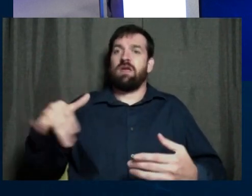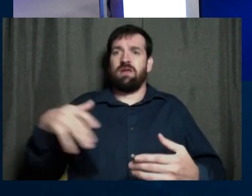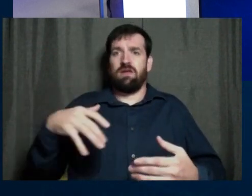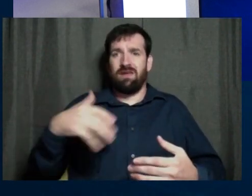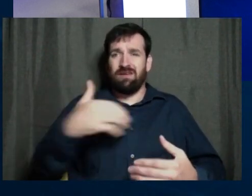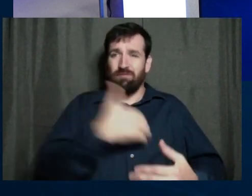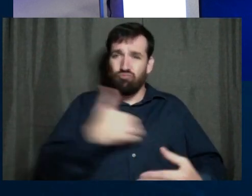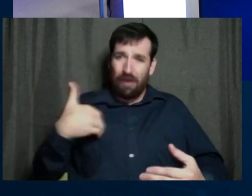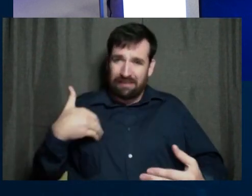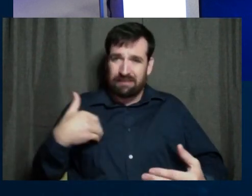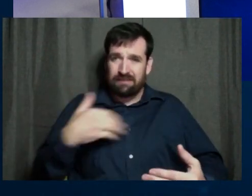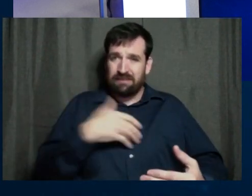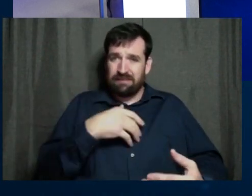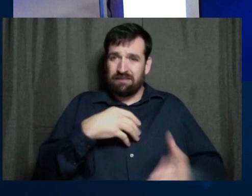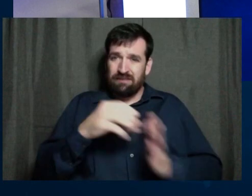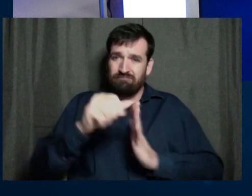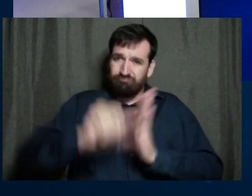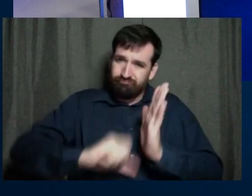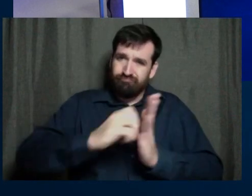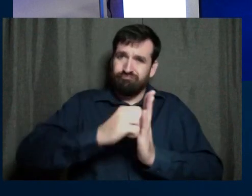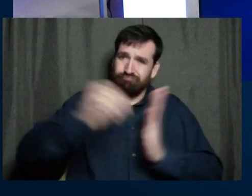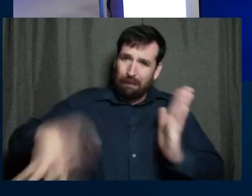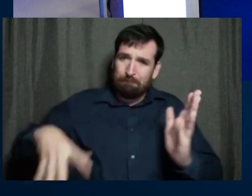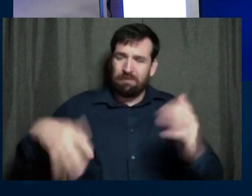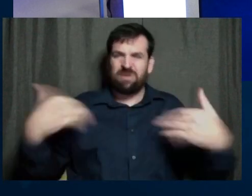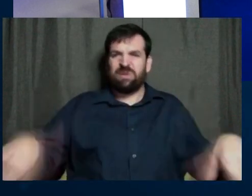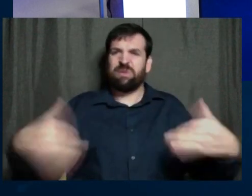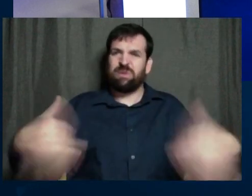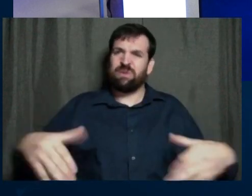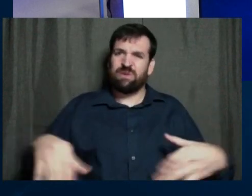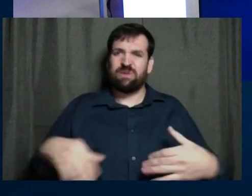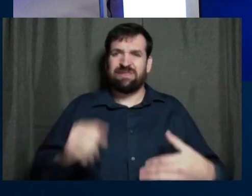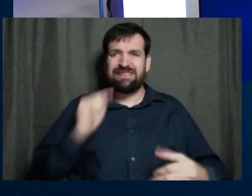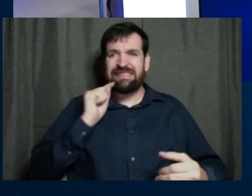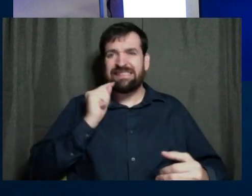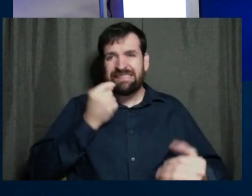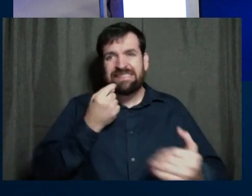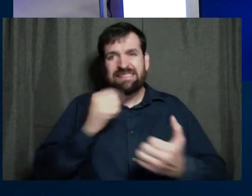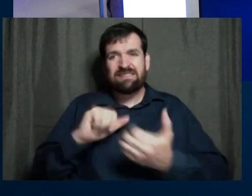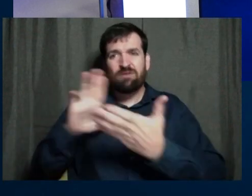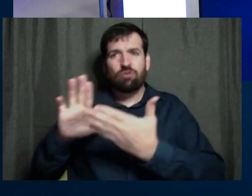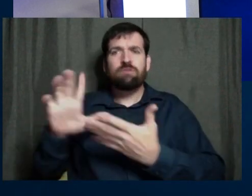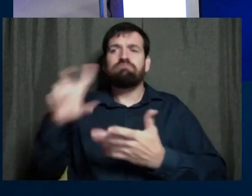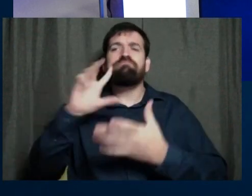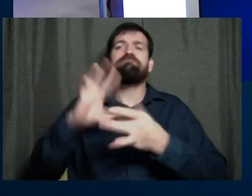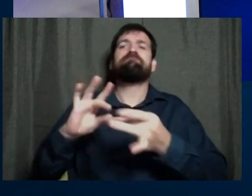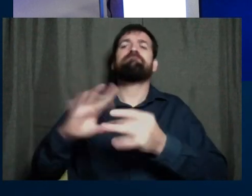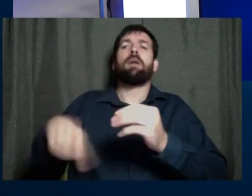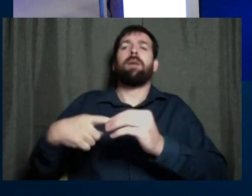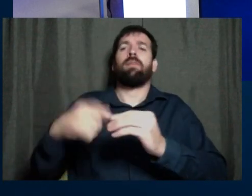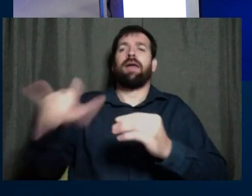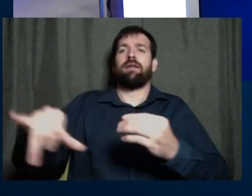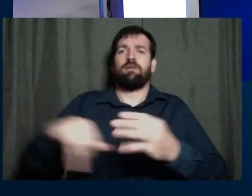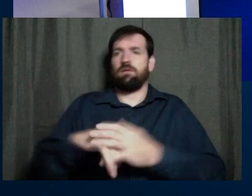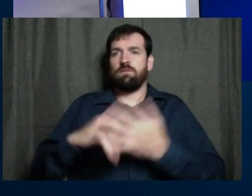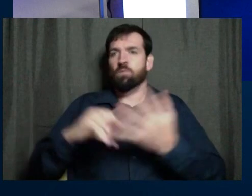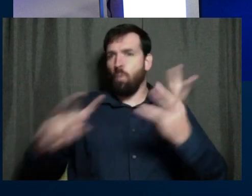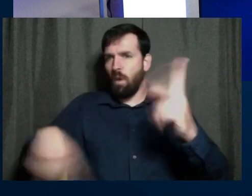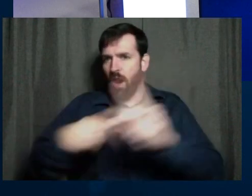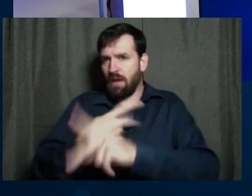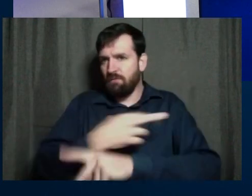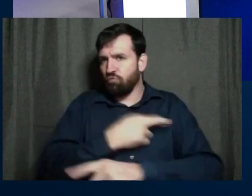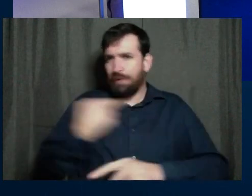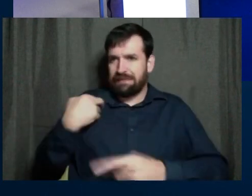aggressive route to take, and we know though that women do that. Tell me a little bit about that. What kind of risk would her sister have